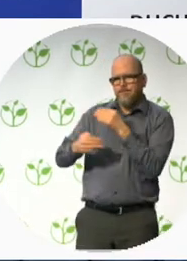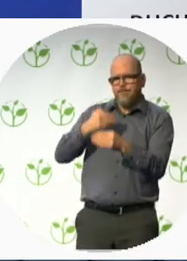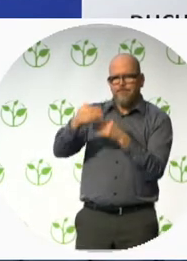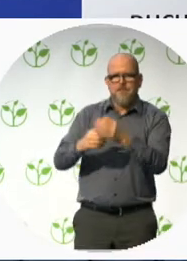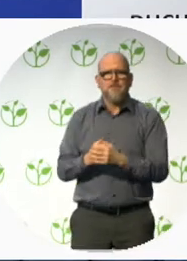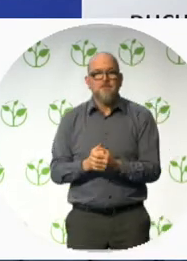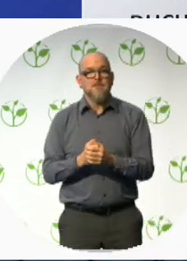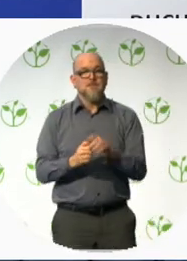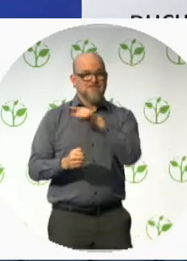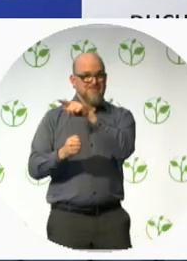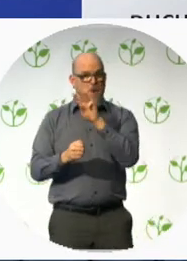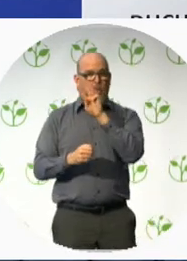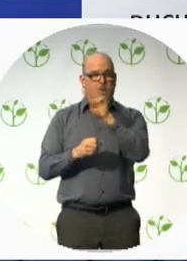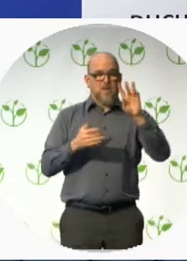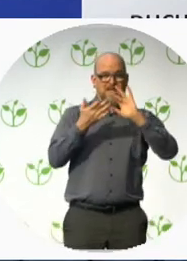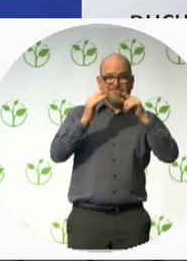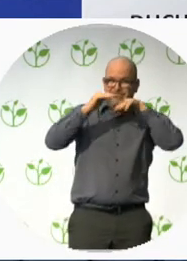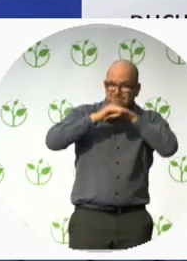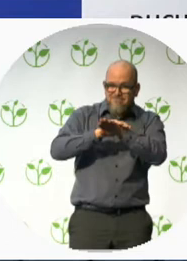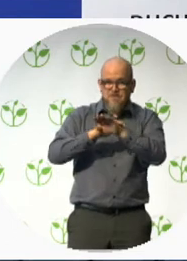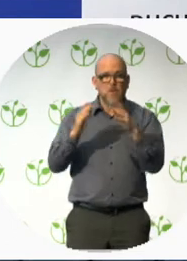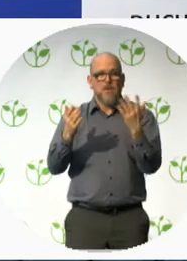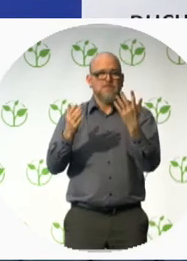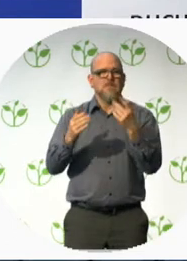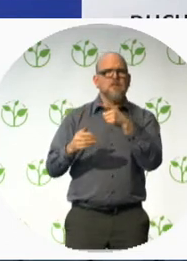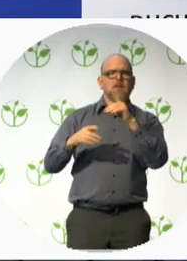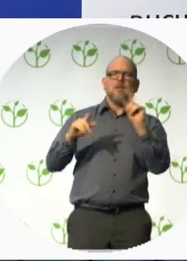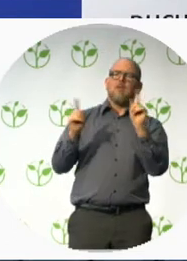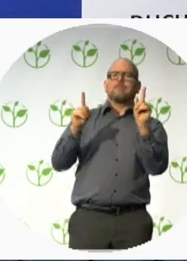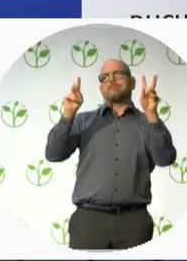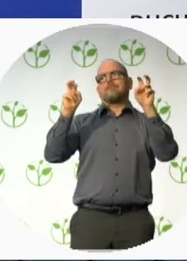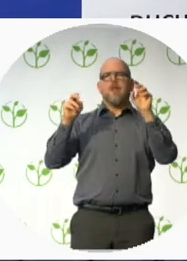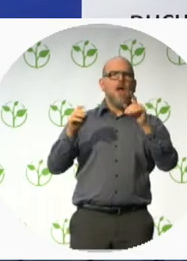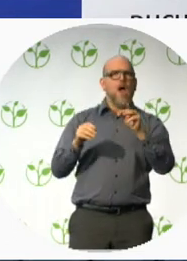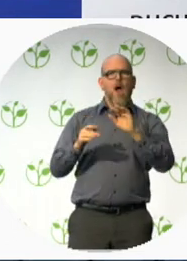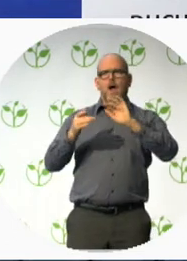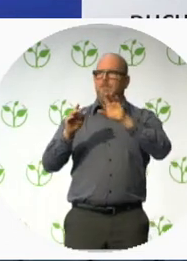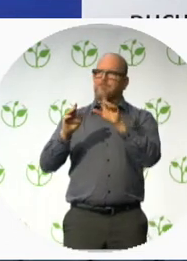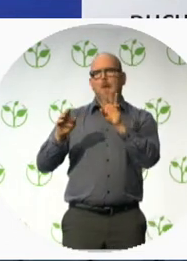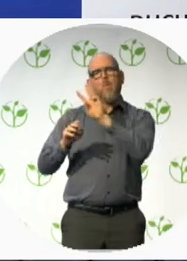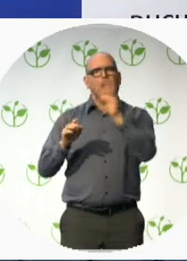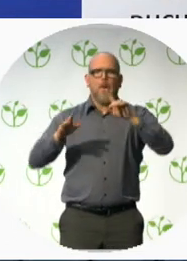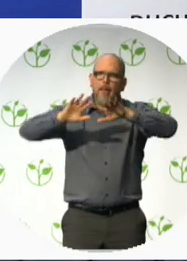Smart banking is not a new online banking. Smart banking is more.